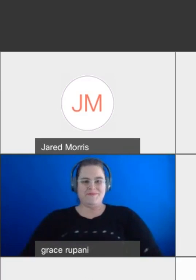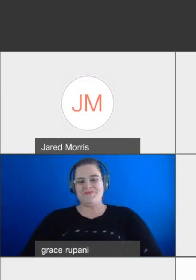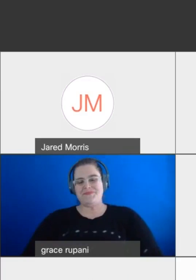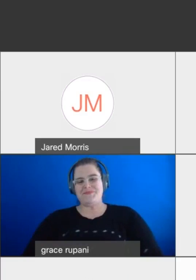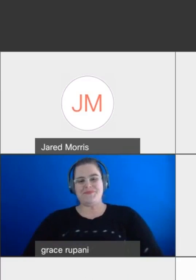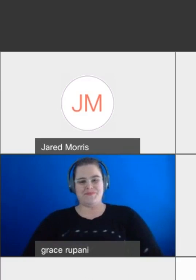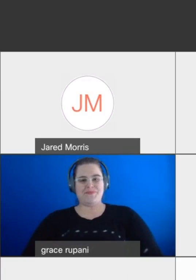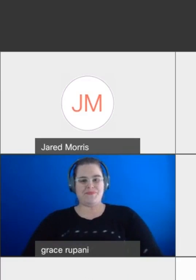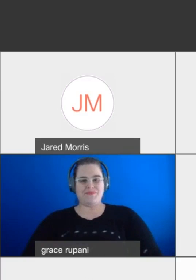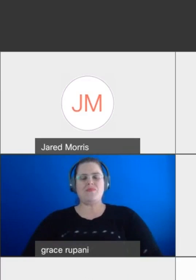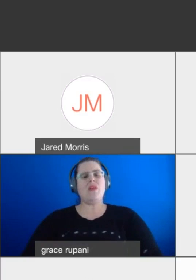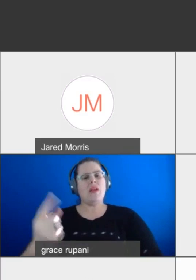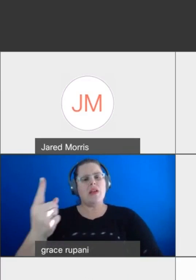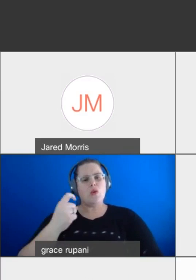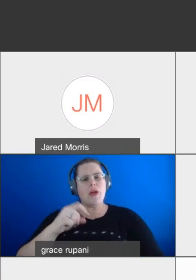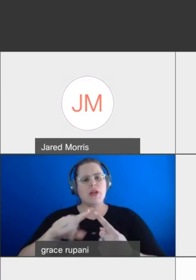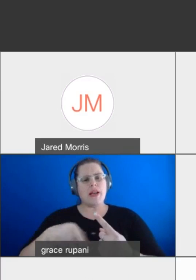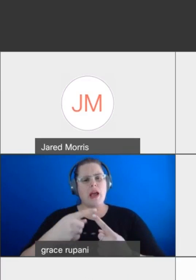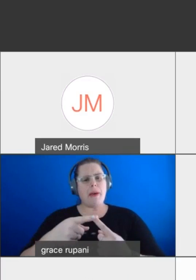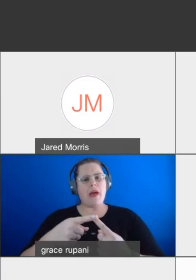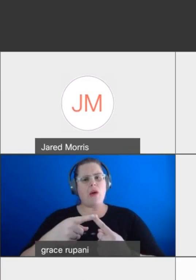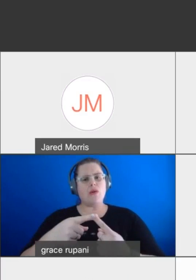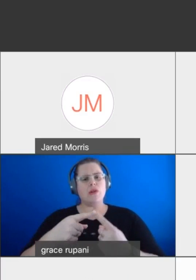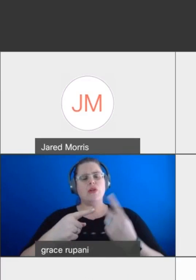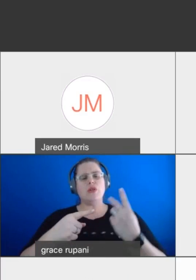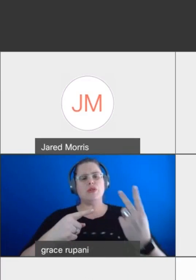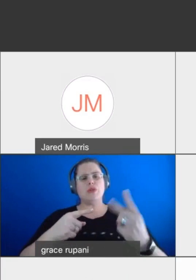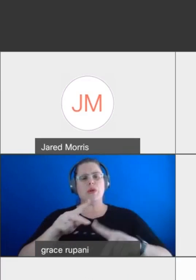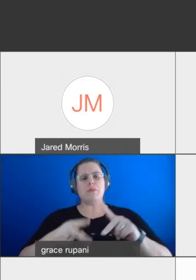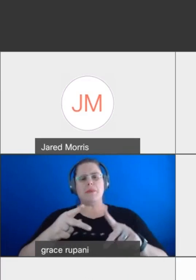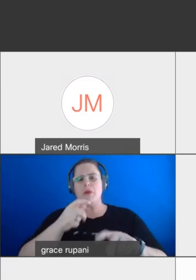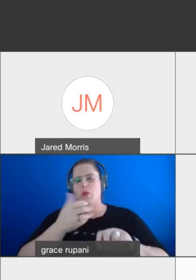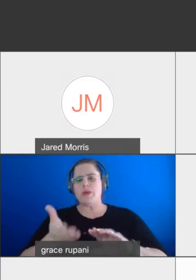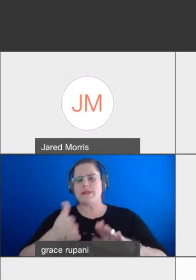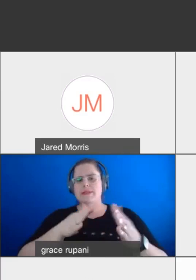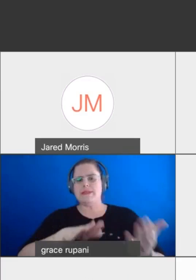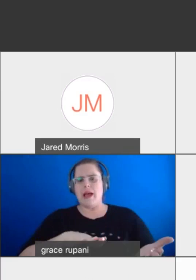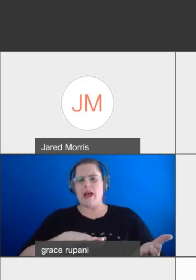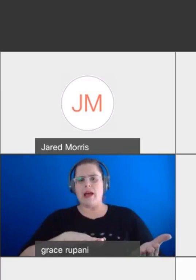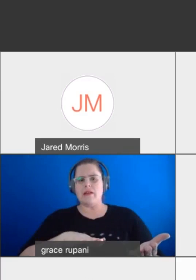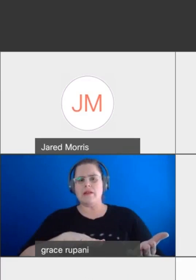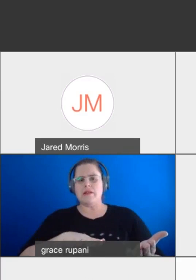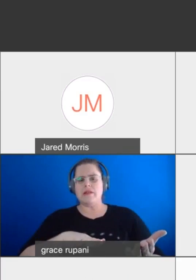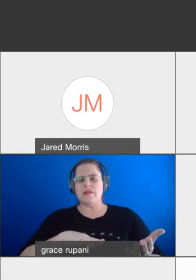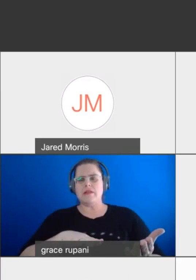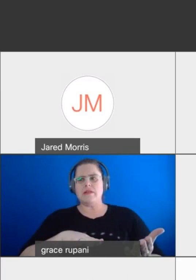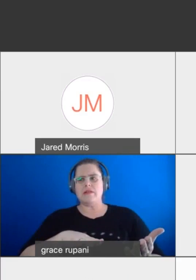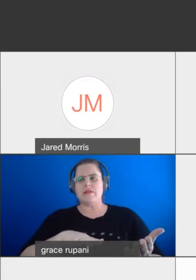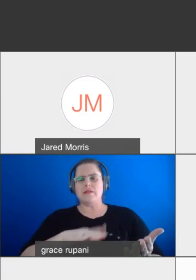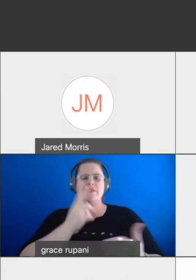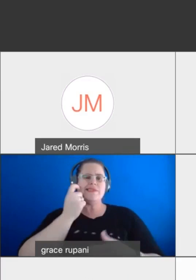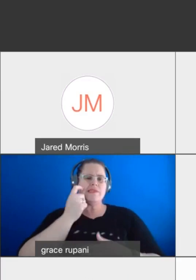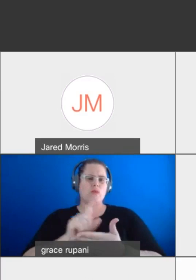There's a question about the living arrangement for the 2 people that died since last